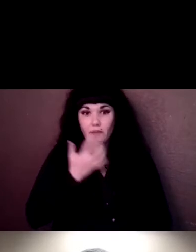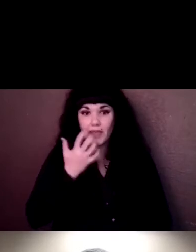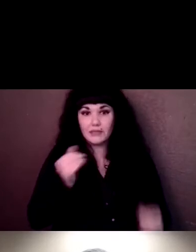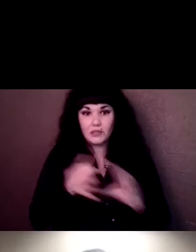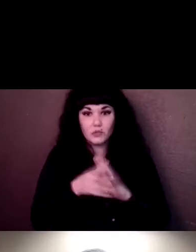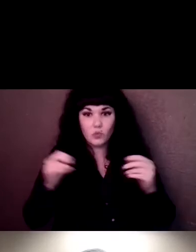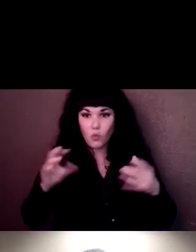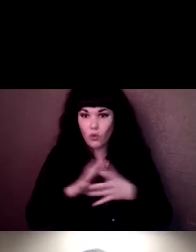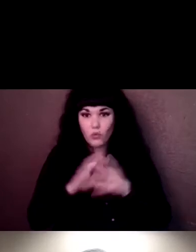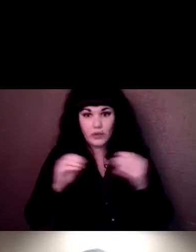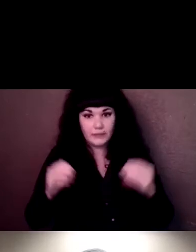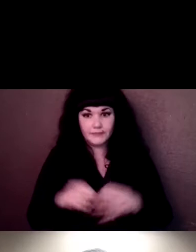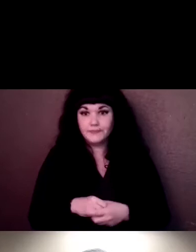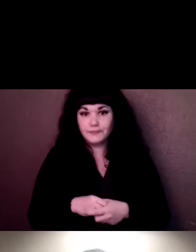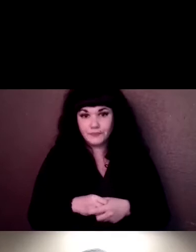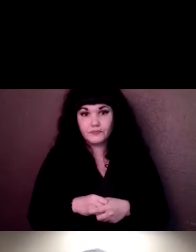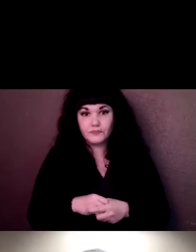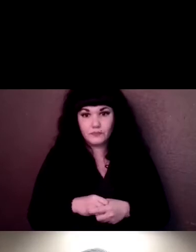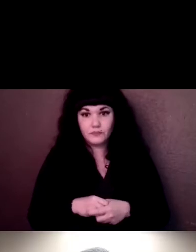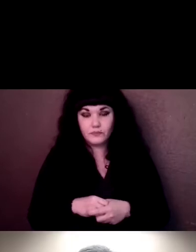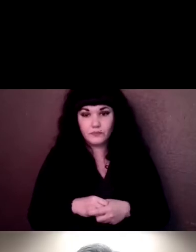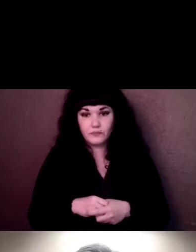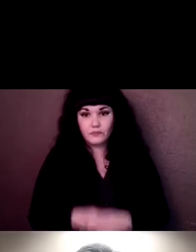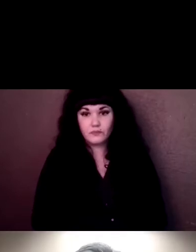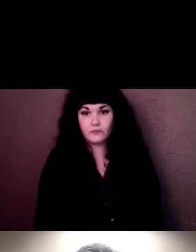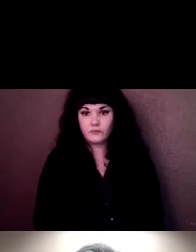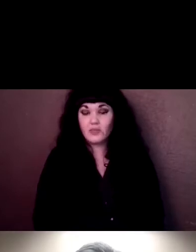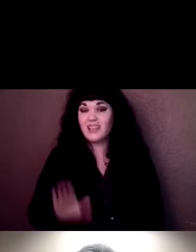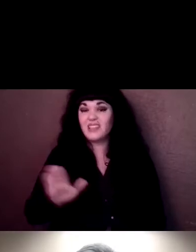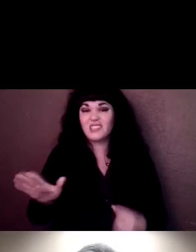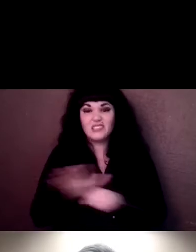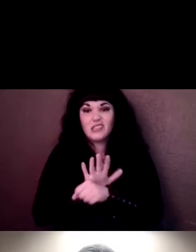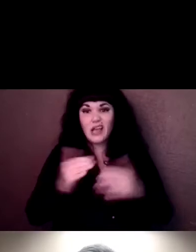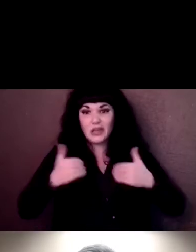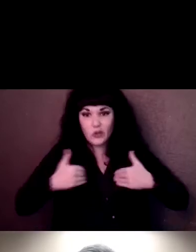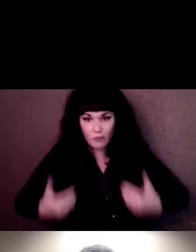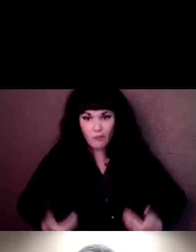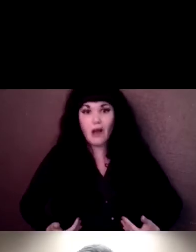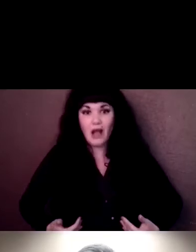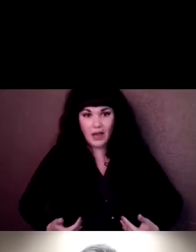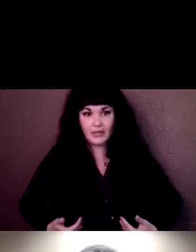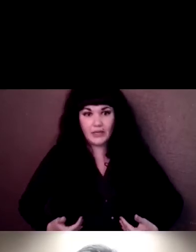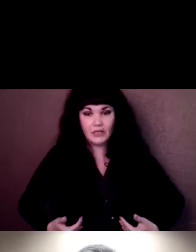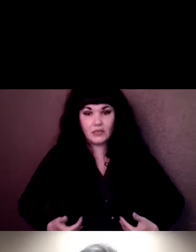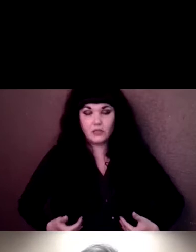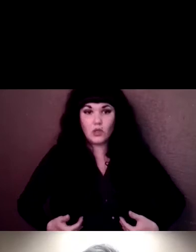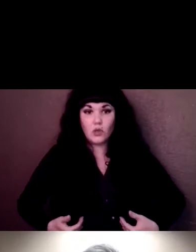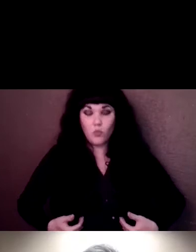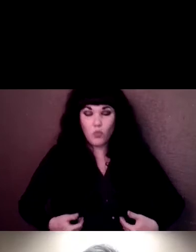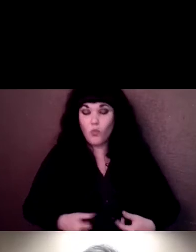able to tell. His entire body was conditioned from the confines of his dorm